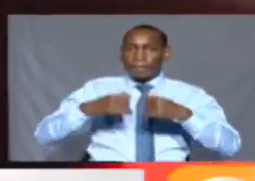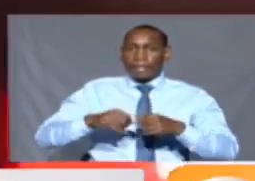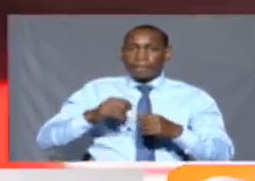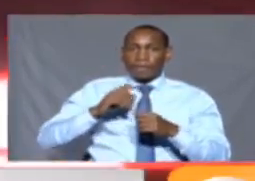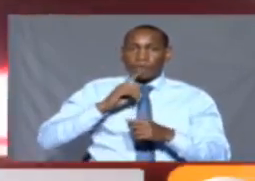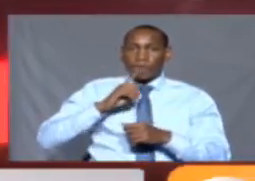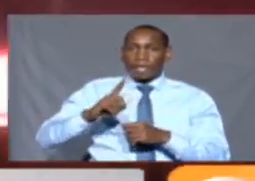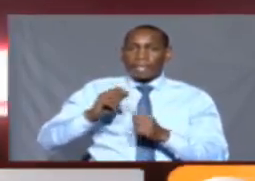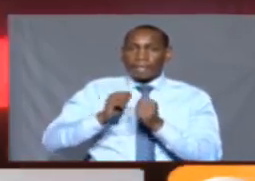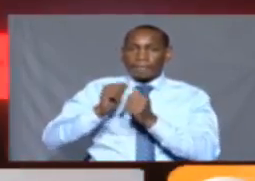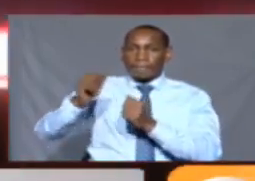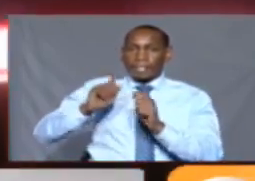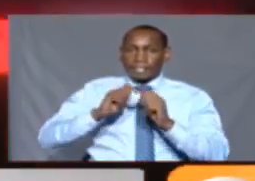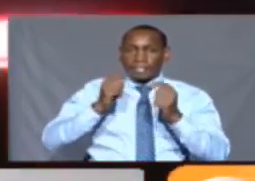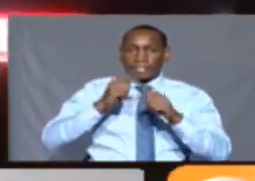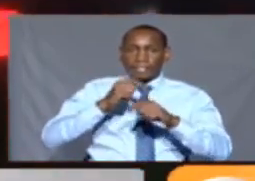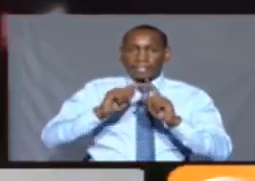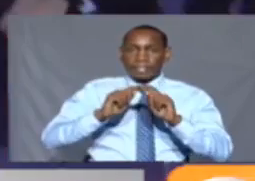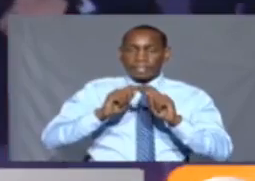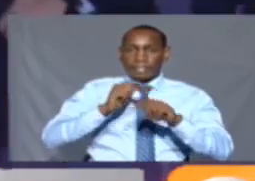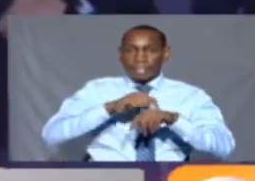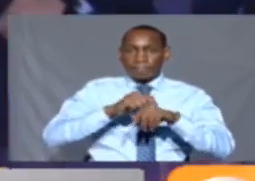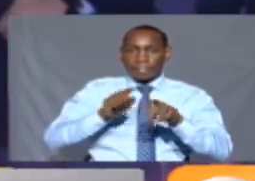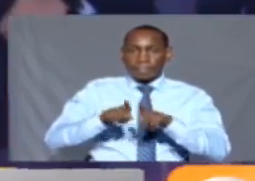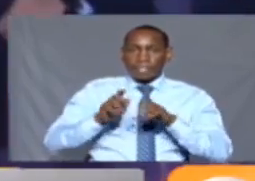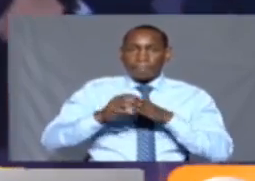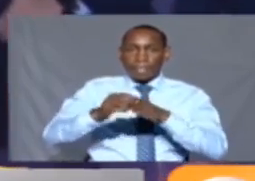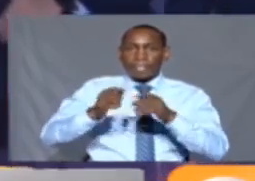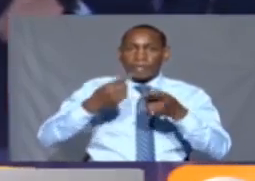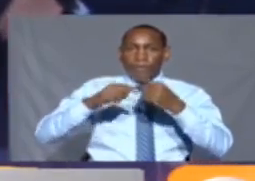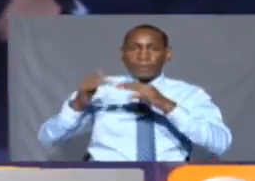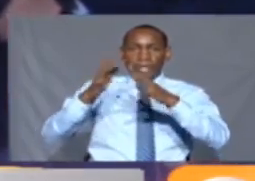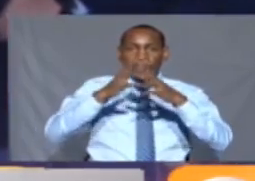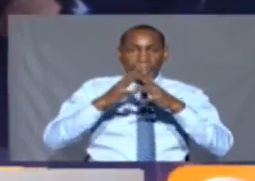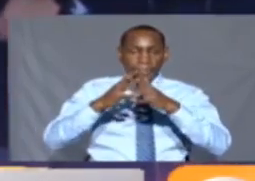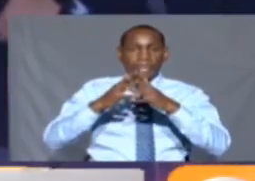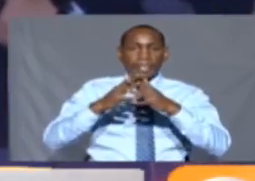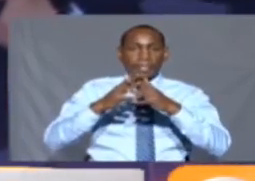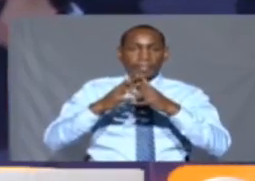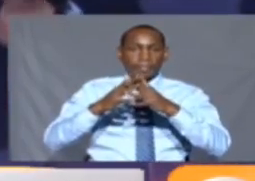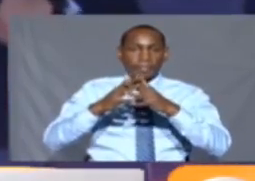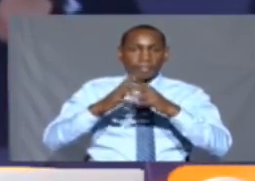times and led Seleção to clinch this year's Copa America title on home soil.